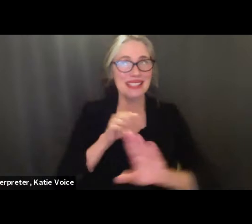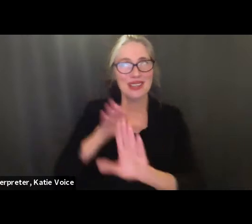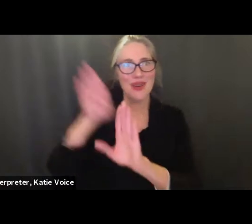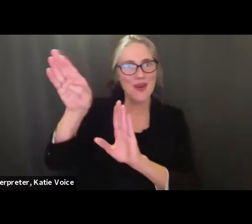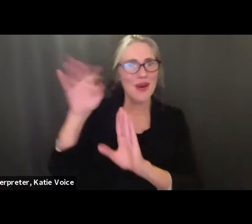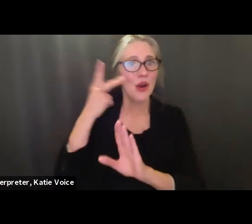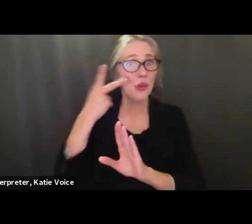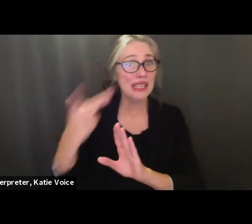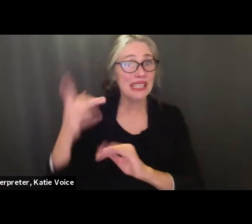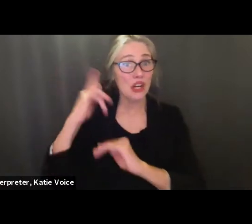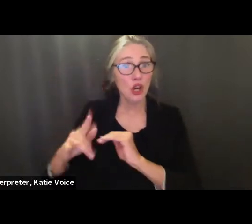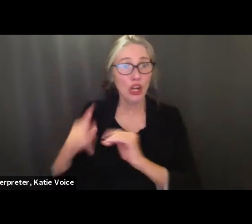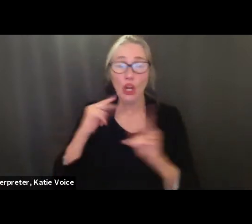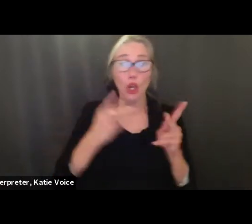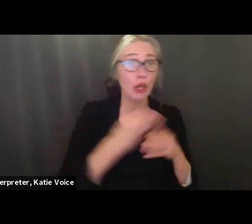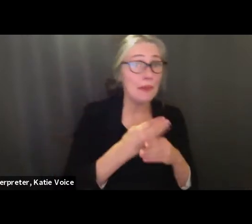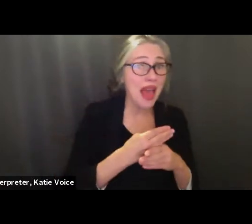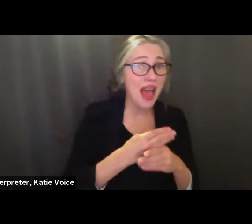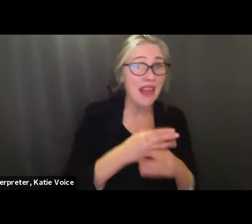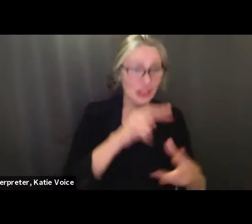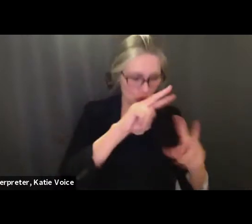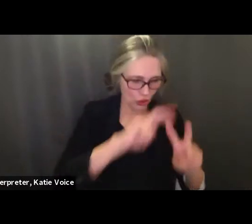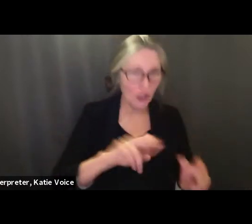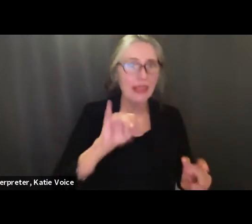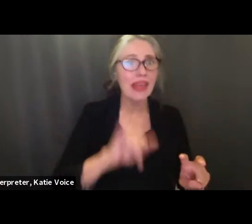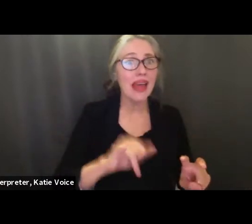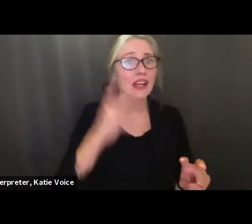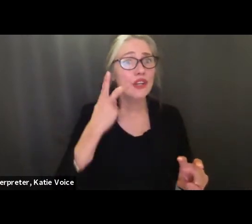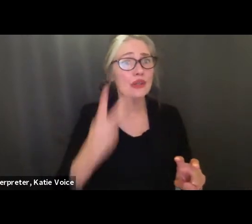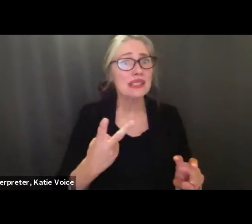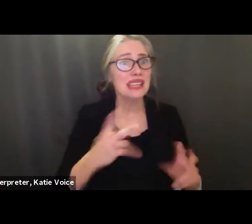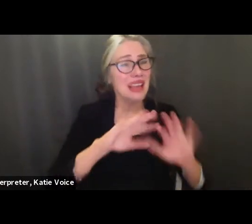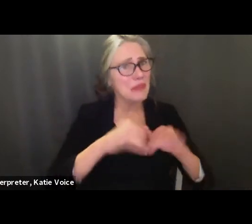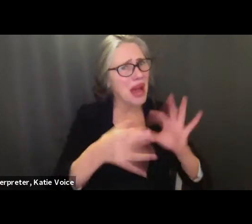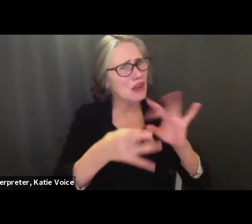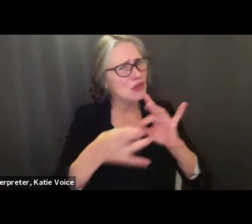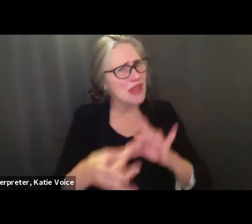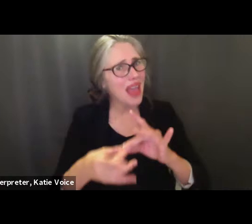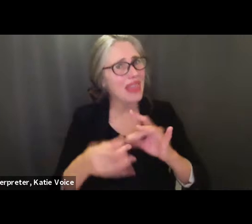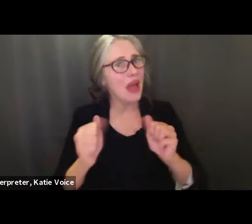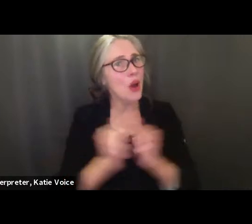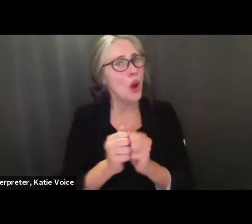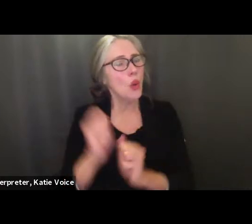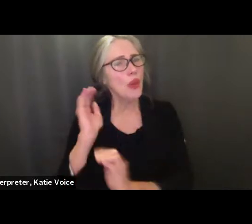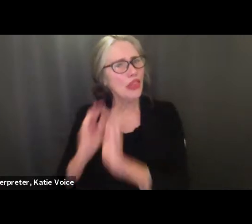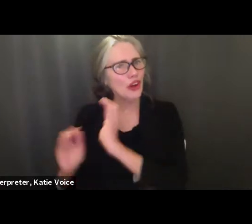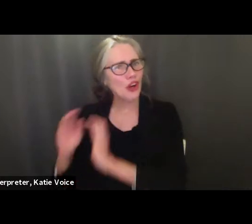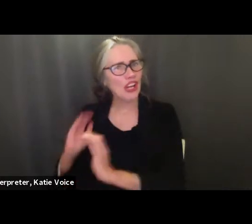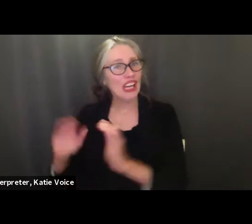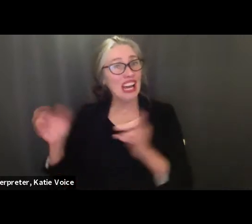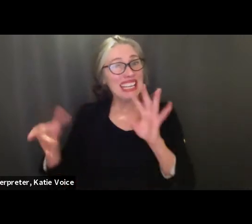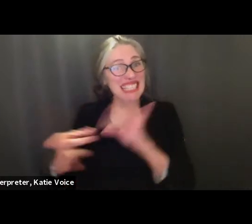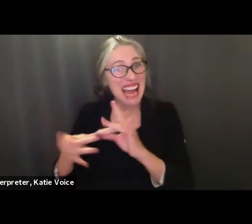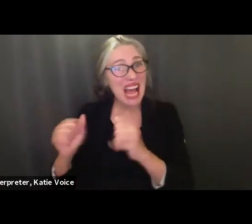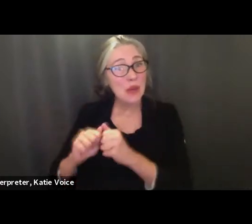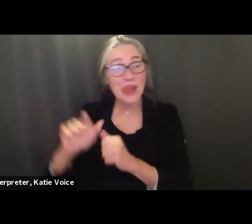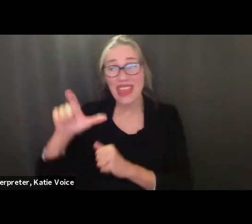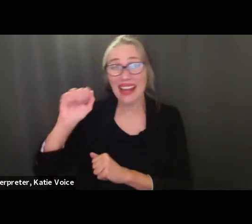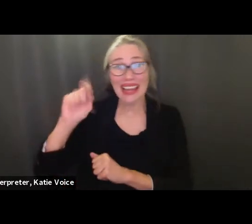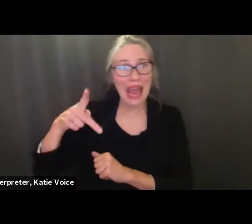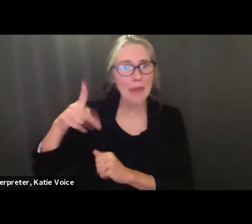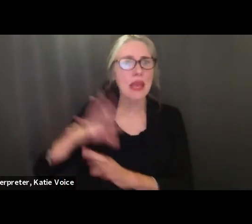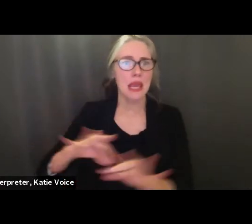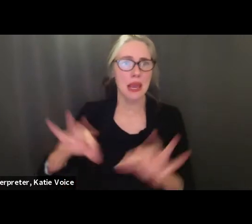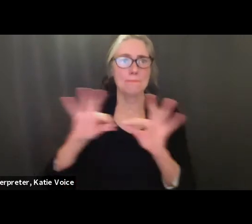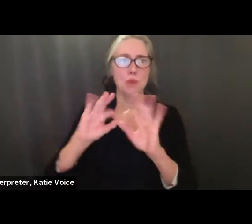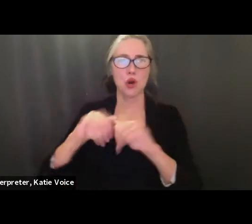we can look at math, we can look at all of those things. And so how we tie these early learning plannings to our LCAPs is critical to how we are